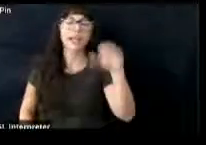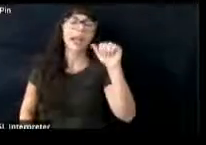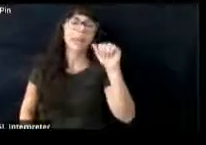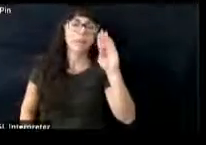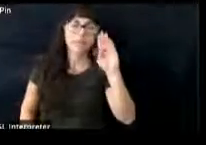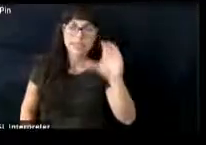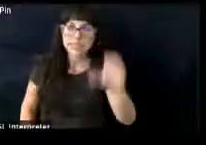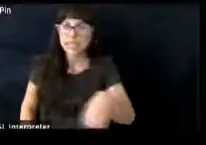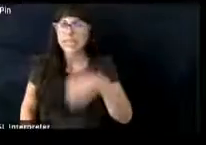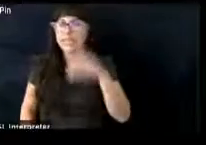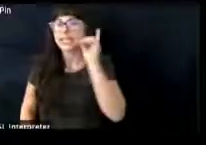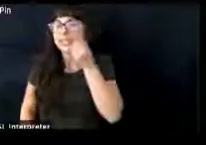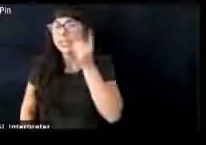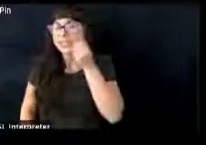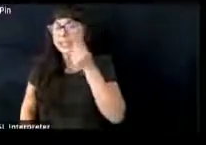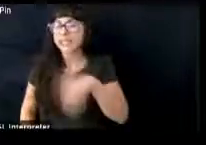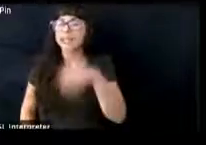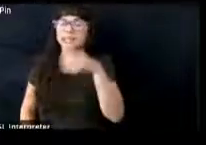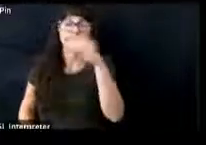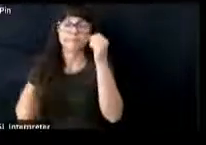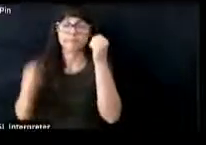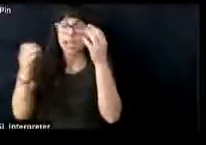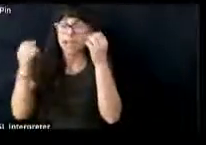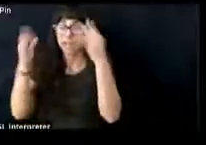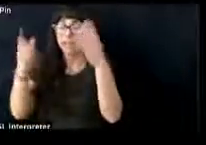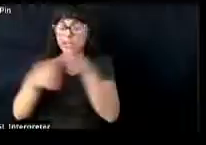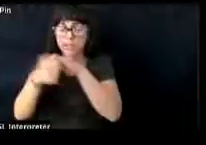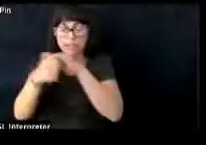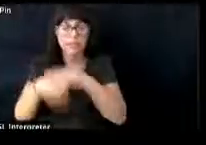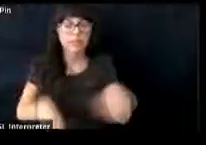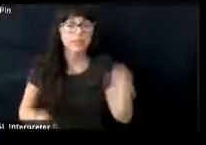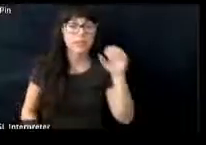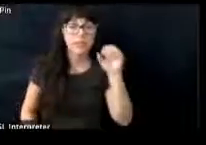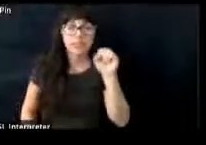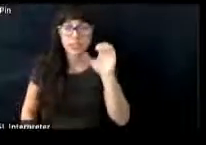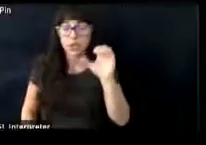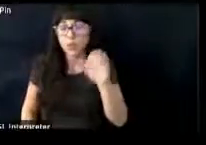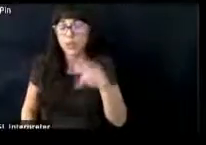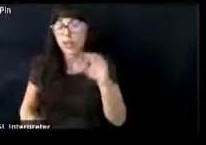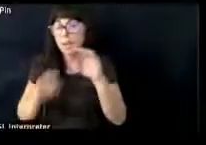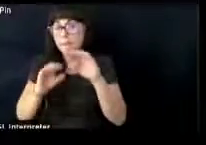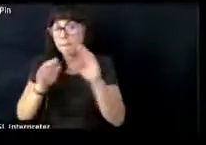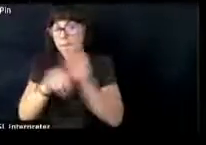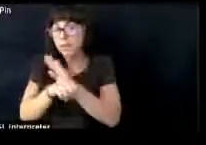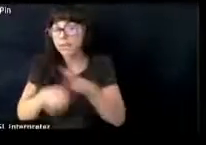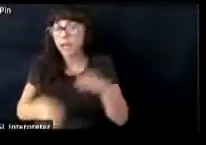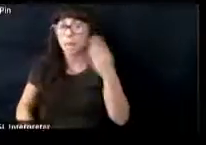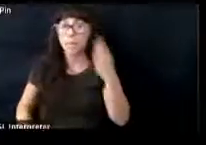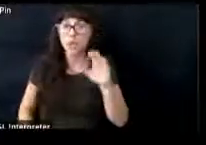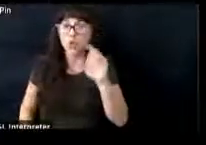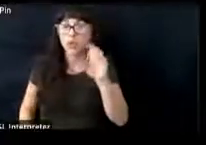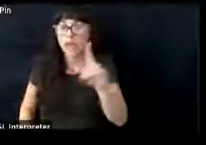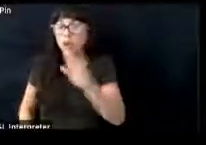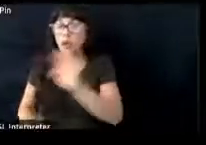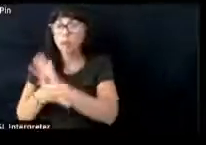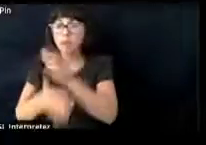the Ranch Project. Santa Clarita entertainment-orientated businesses include Blue Cloud Movie Ranch,